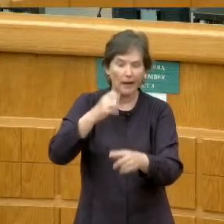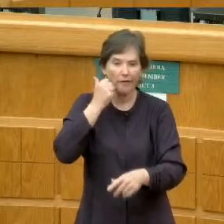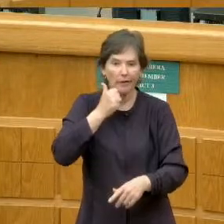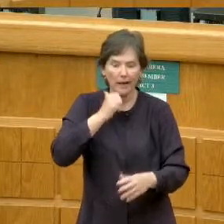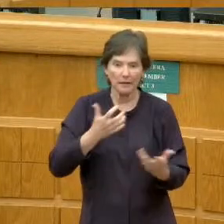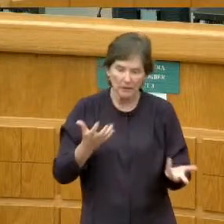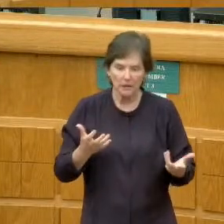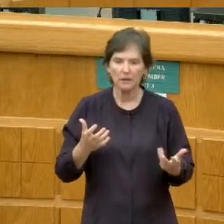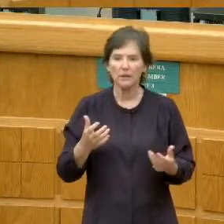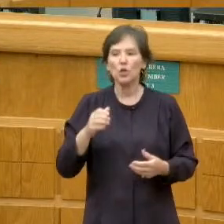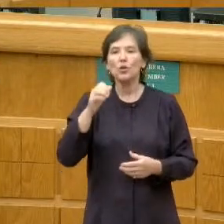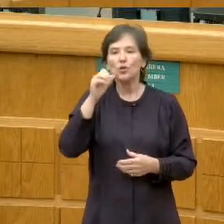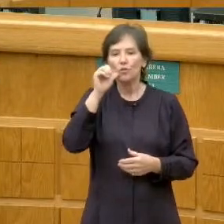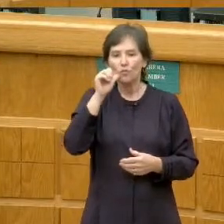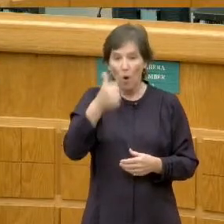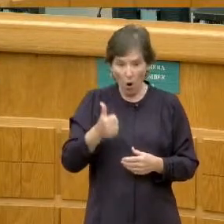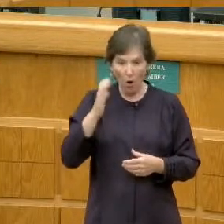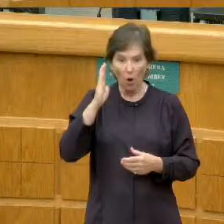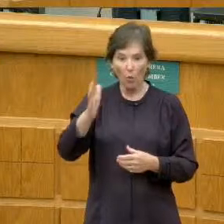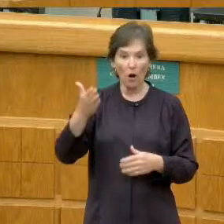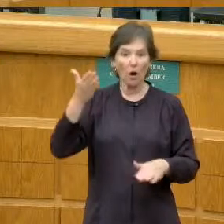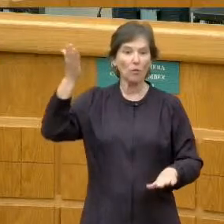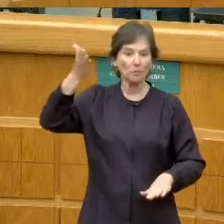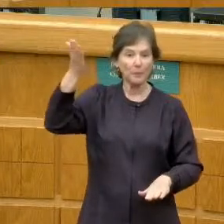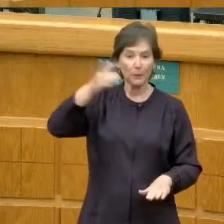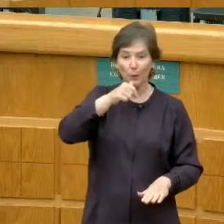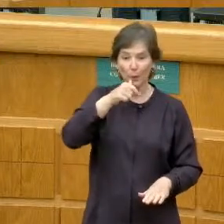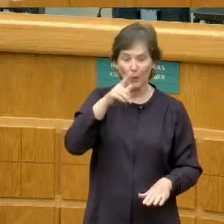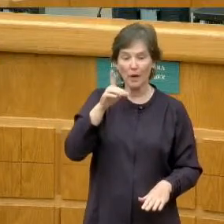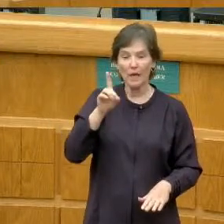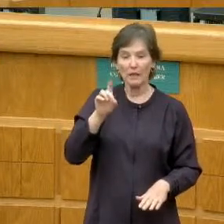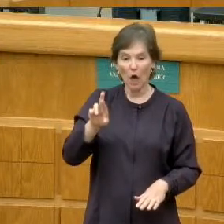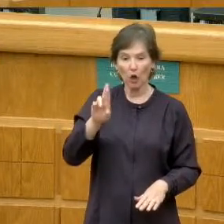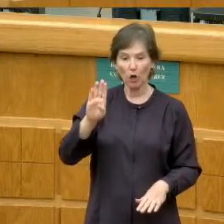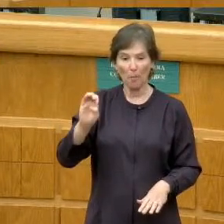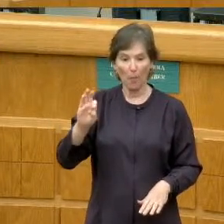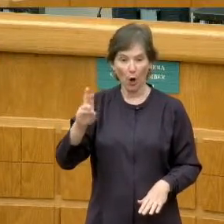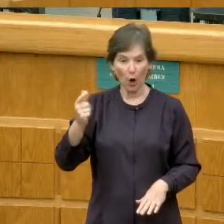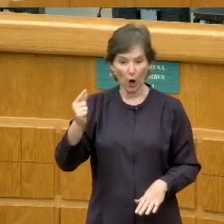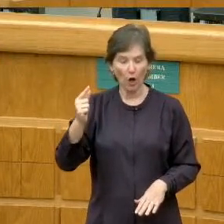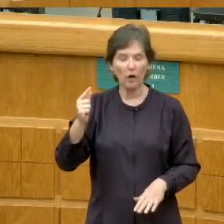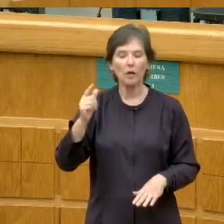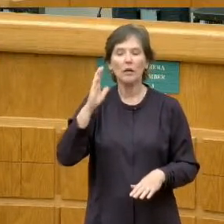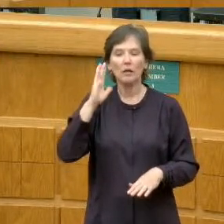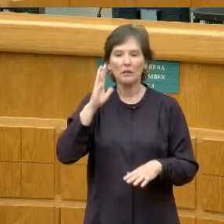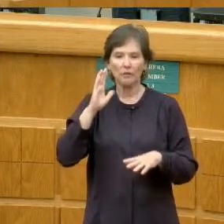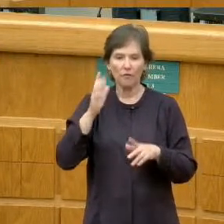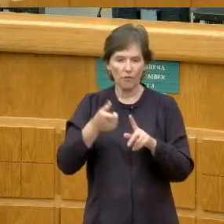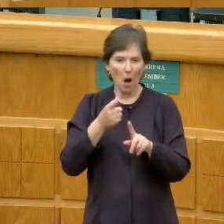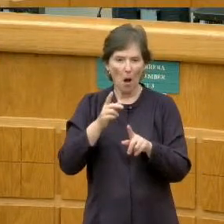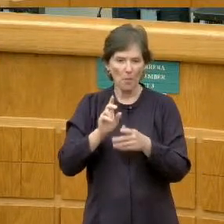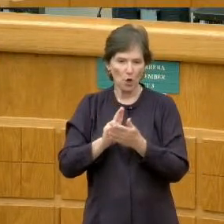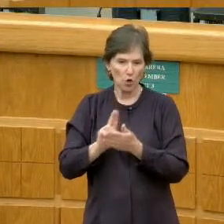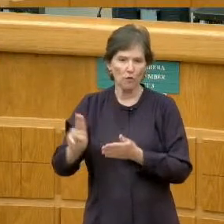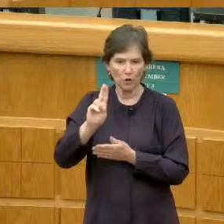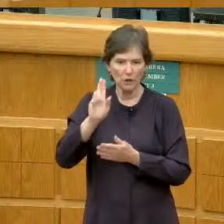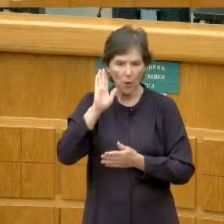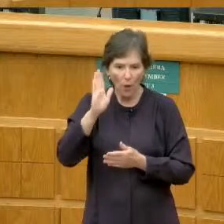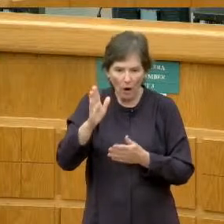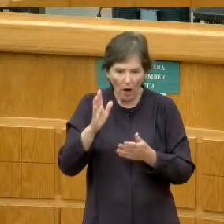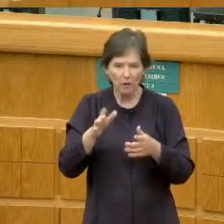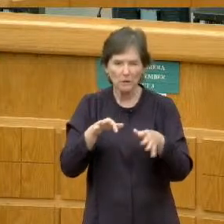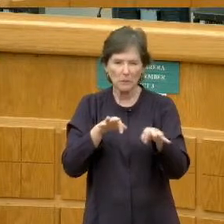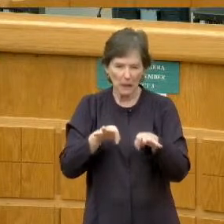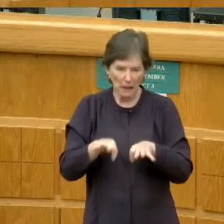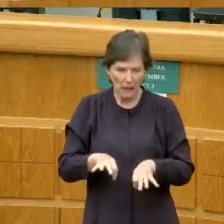to figure out is the interventions that we have in place, to include restricting access to our beaches and